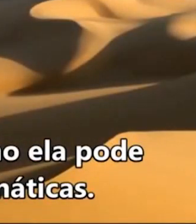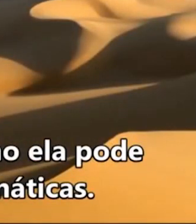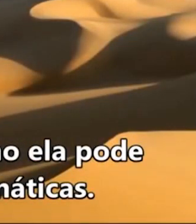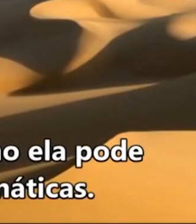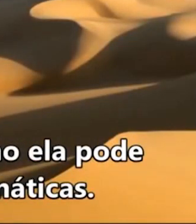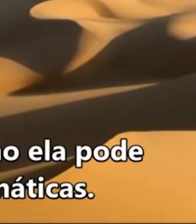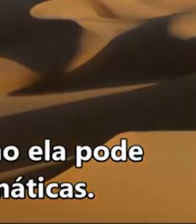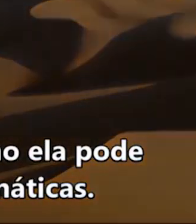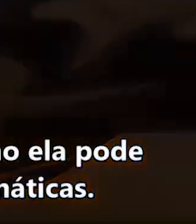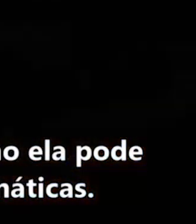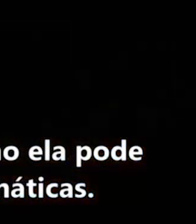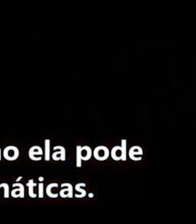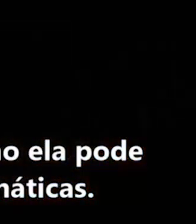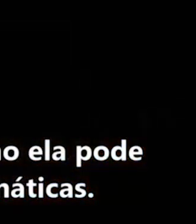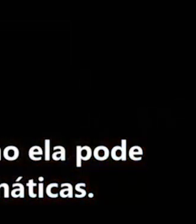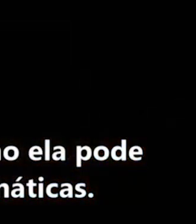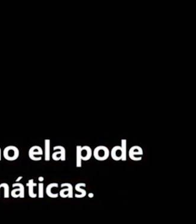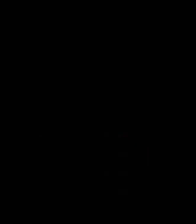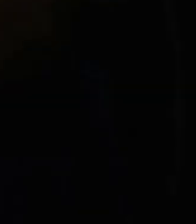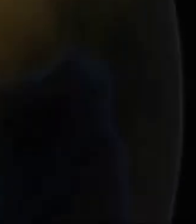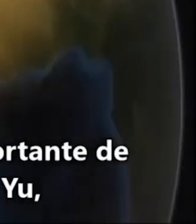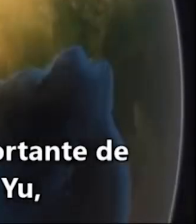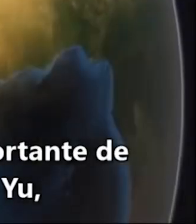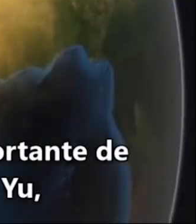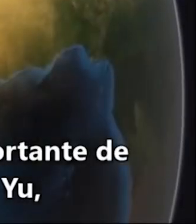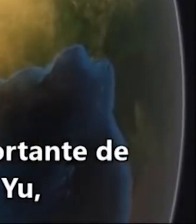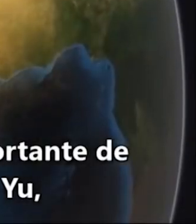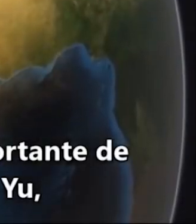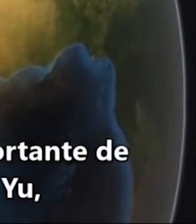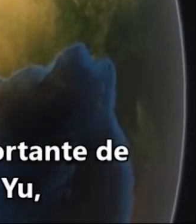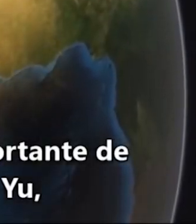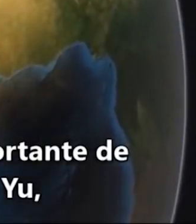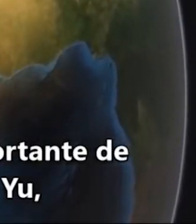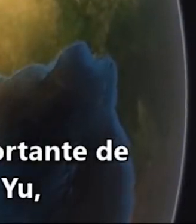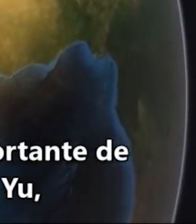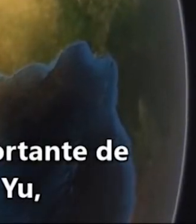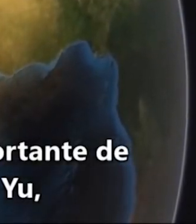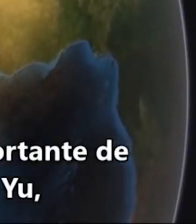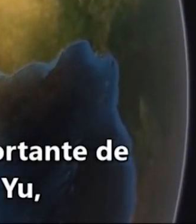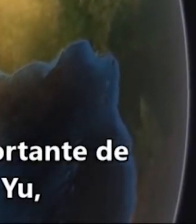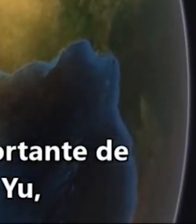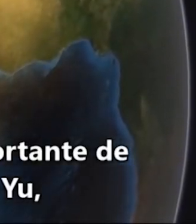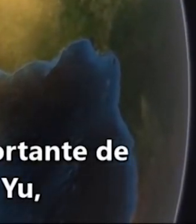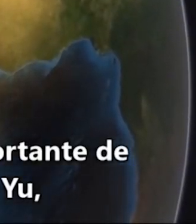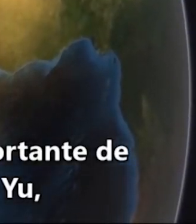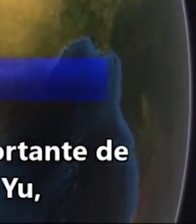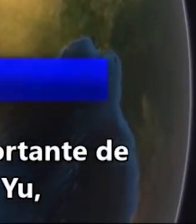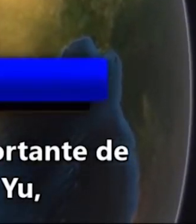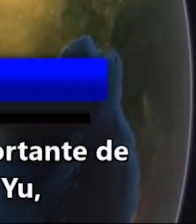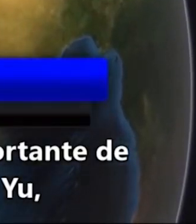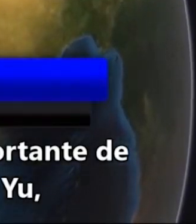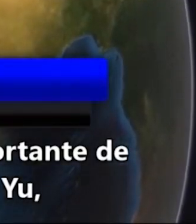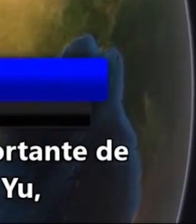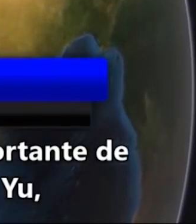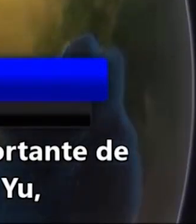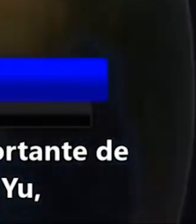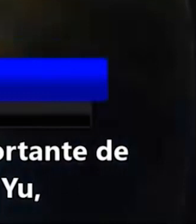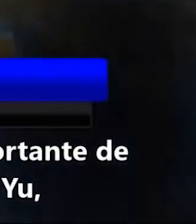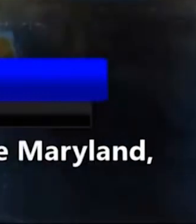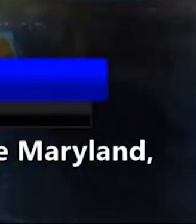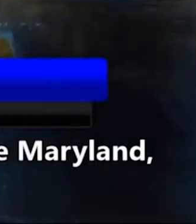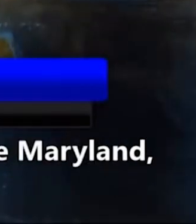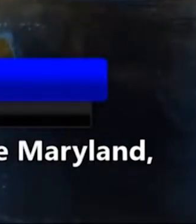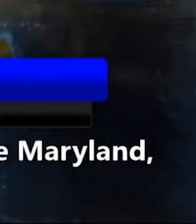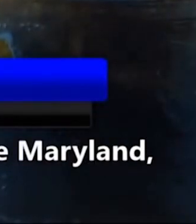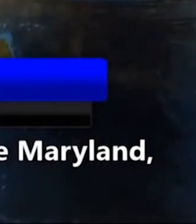how it might be affected by climate change. We know that dust is very important in many complex ways, says Hung Bin Yu,